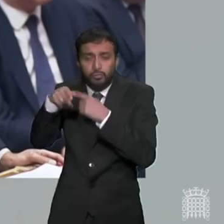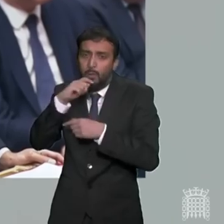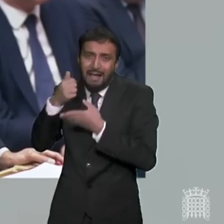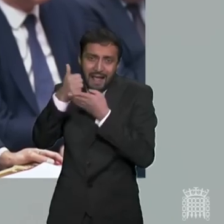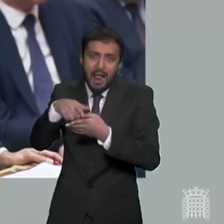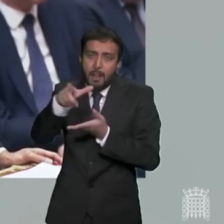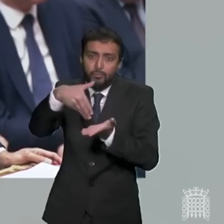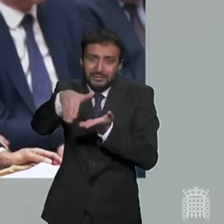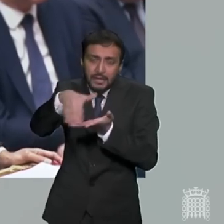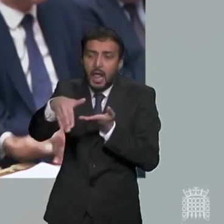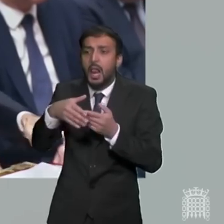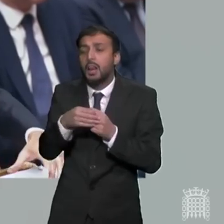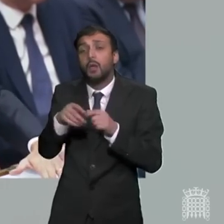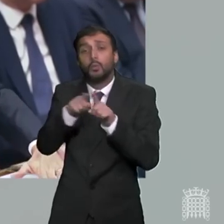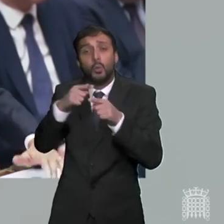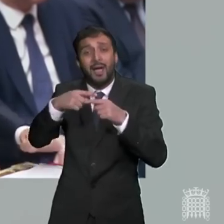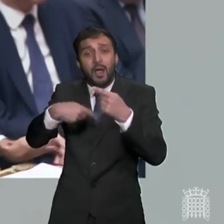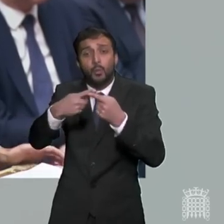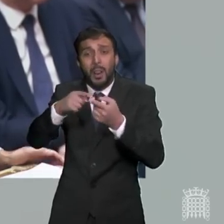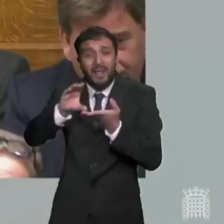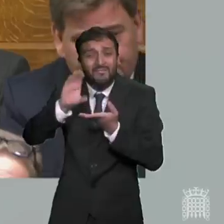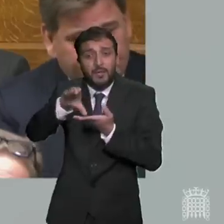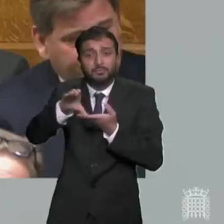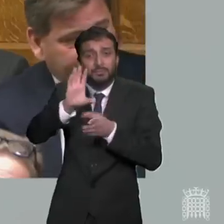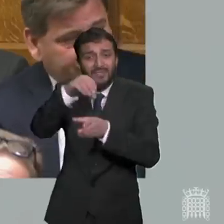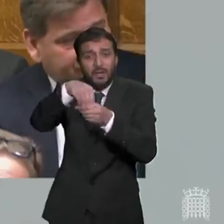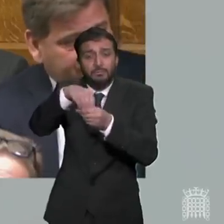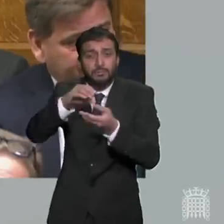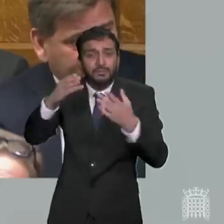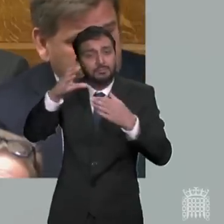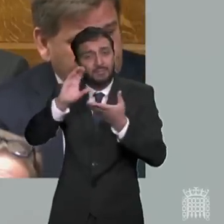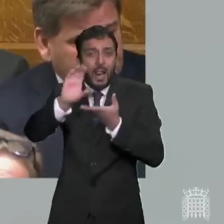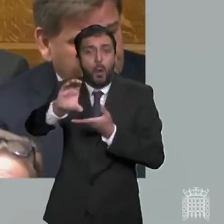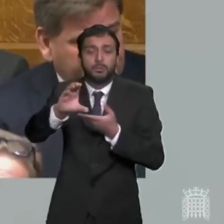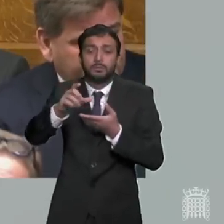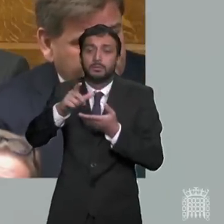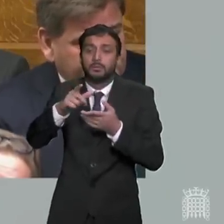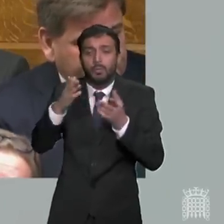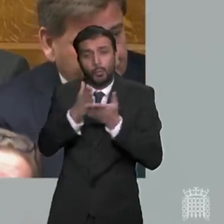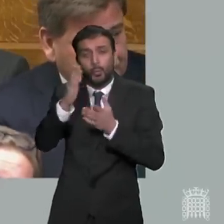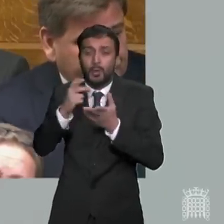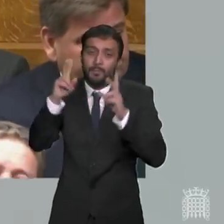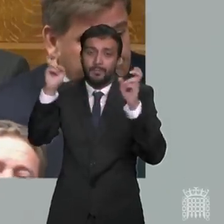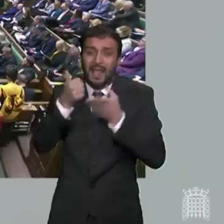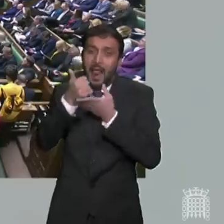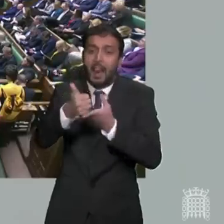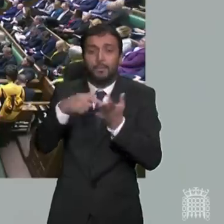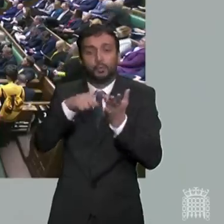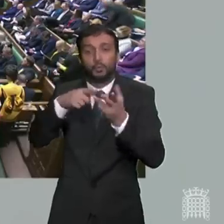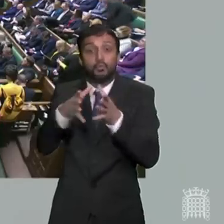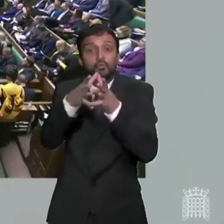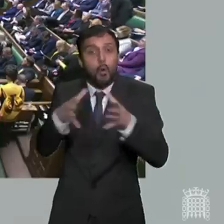with initiatives like the annual investment allowance and Help to Grow, we can take his small businesses to a whole new level. I look forward to working with him on that.